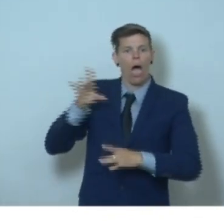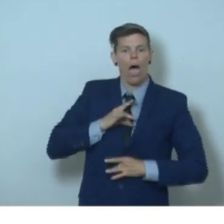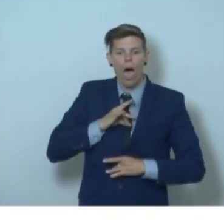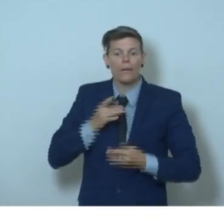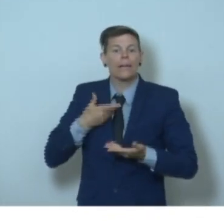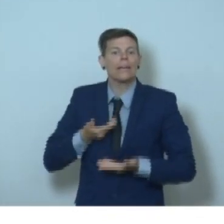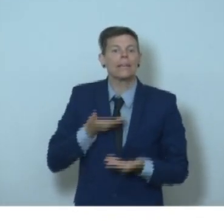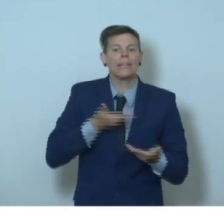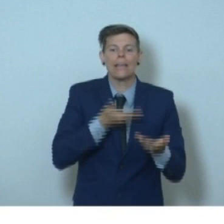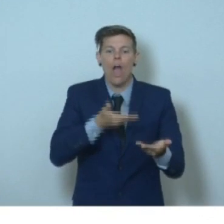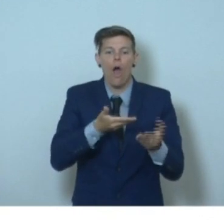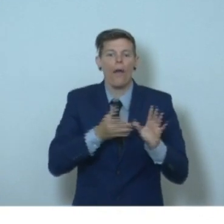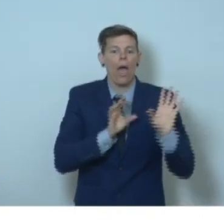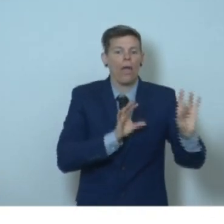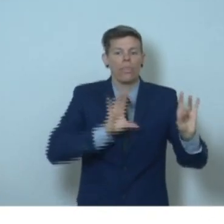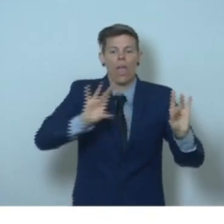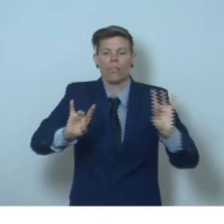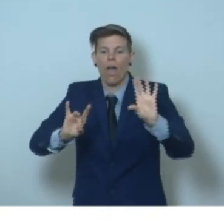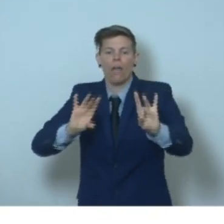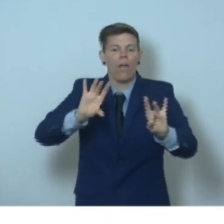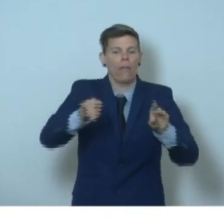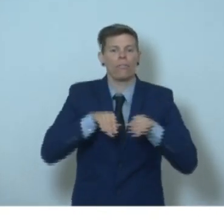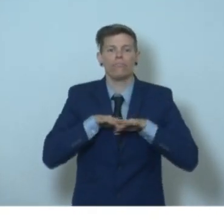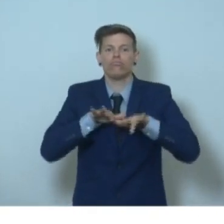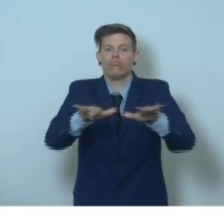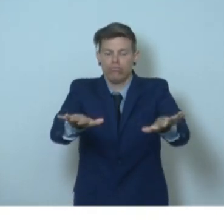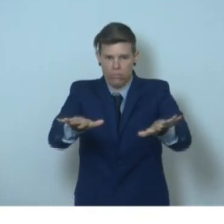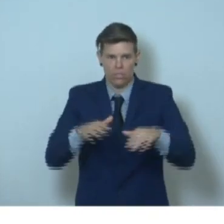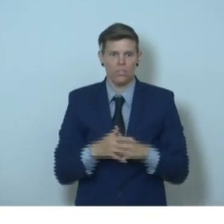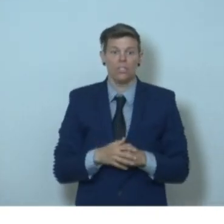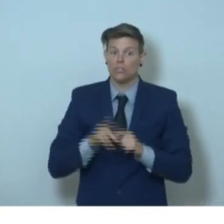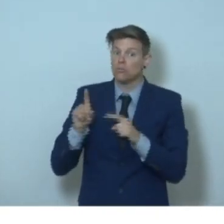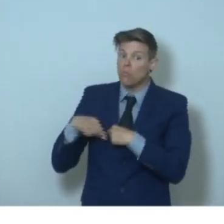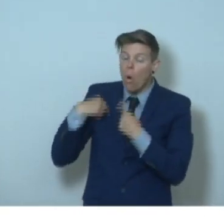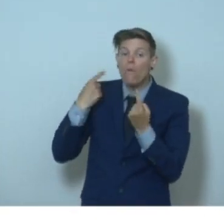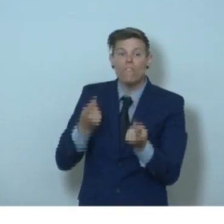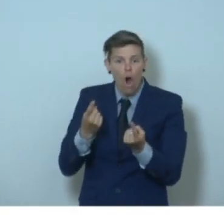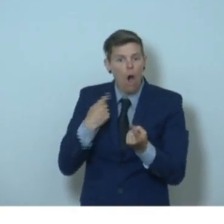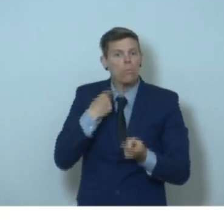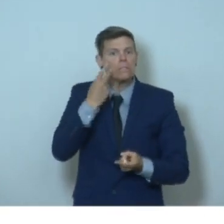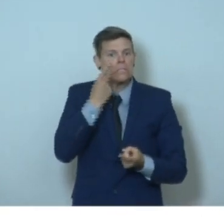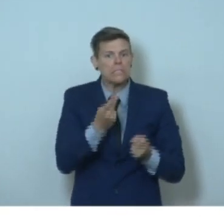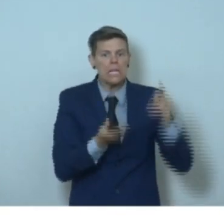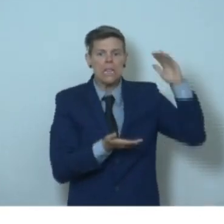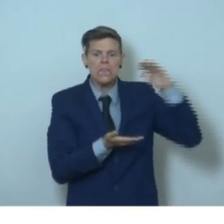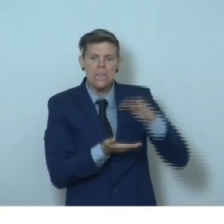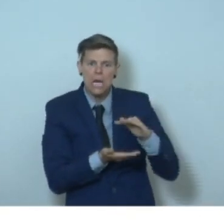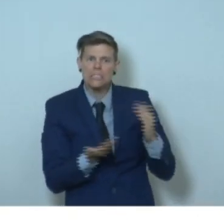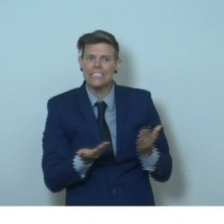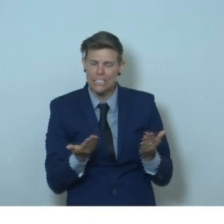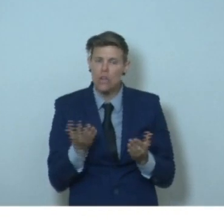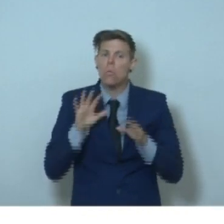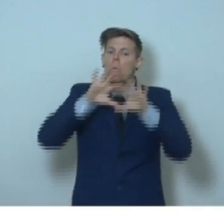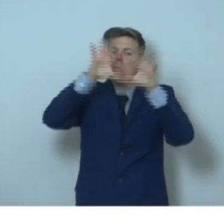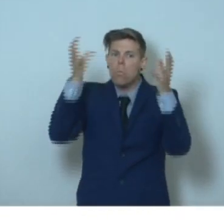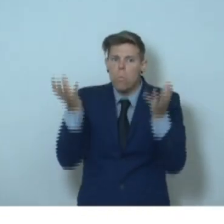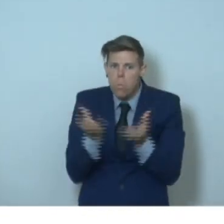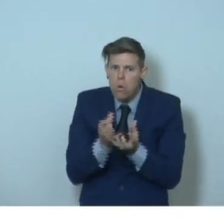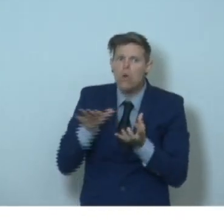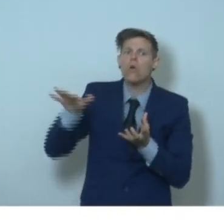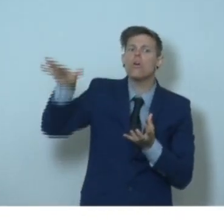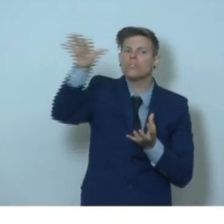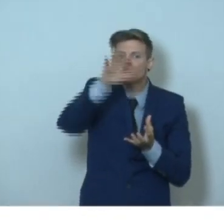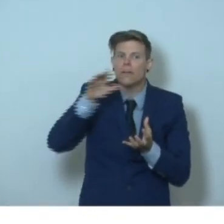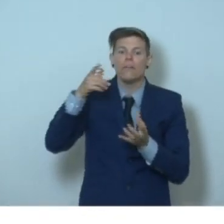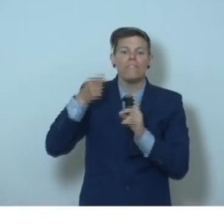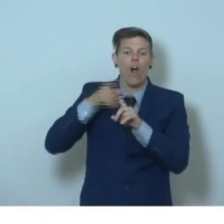infecting others. So far, we have not seen as much of that around the world. There's one study from Iceland